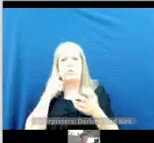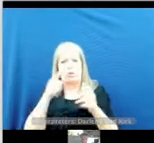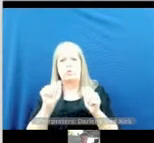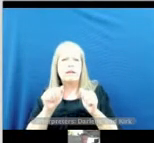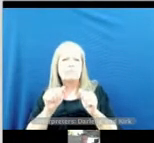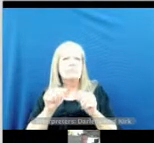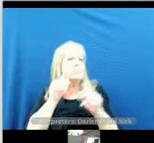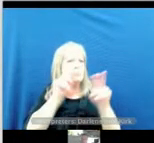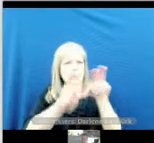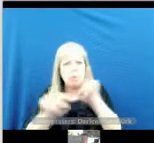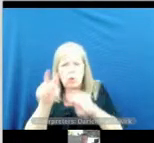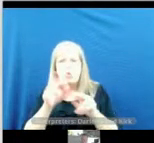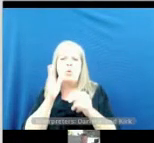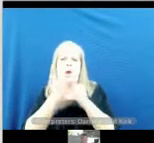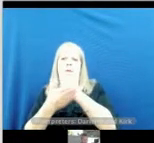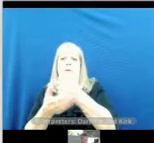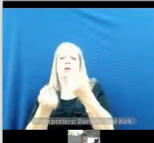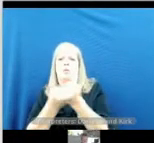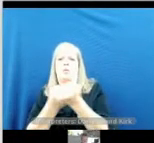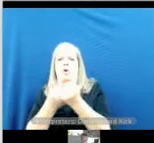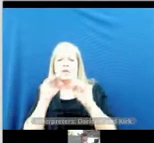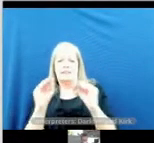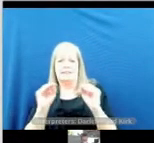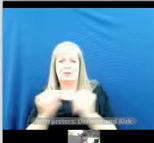So our little friend here, the mouse with the helmet,